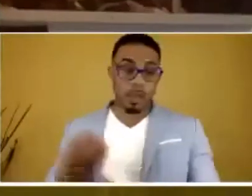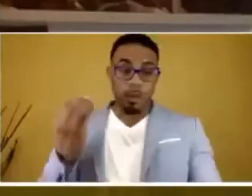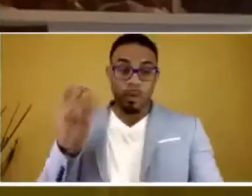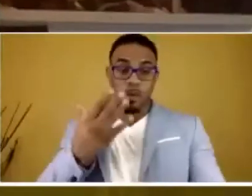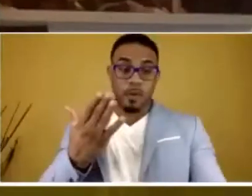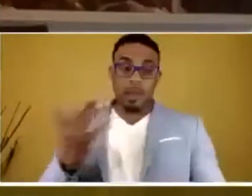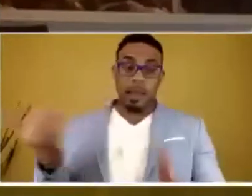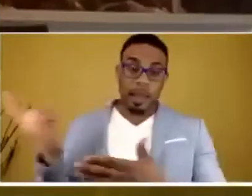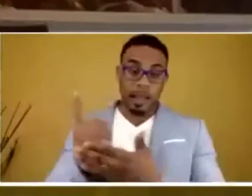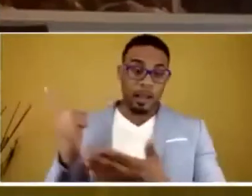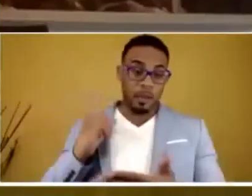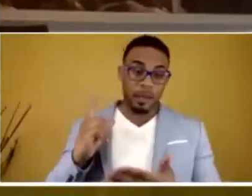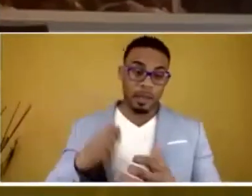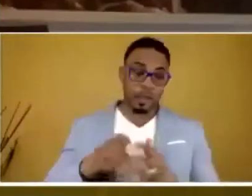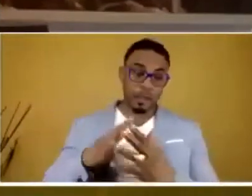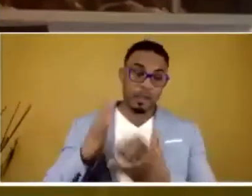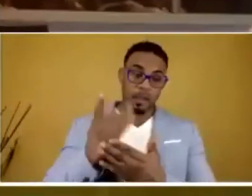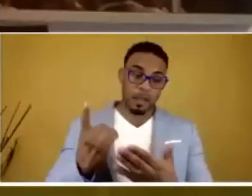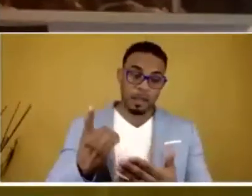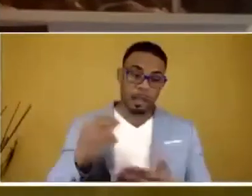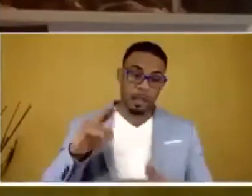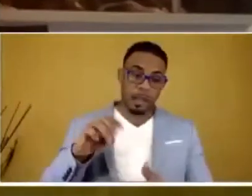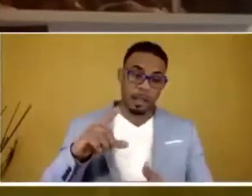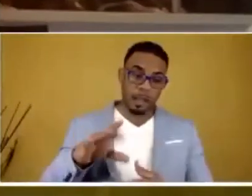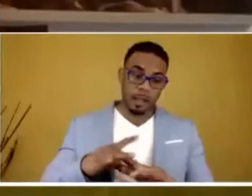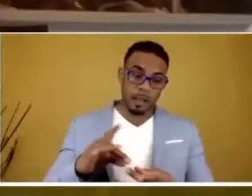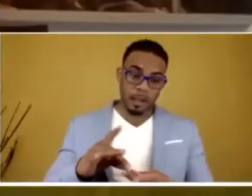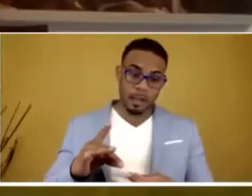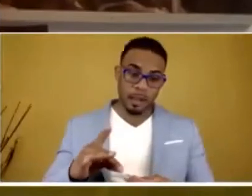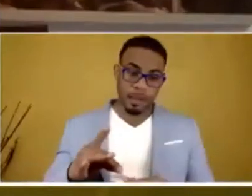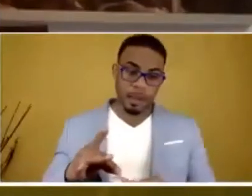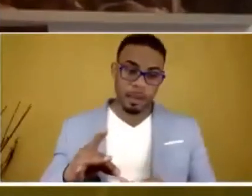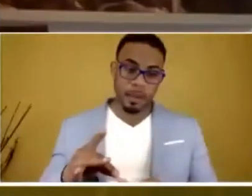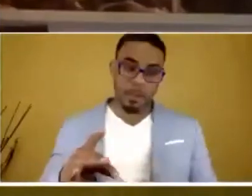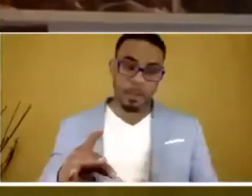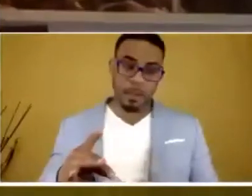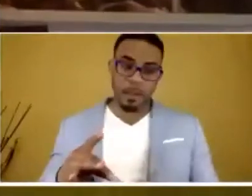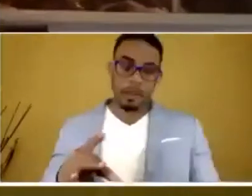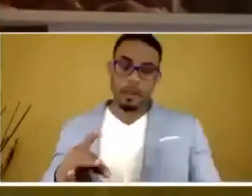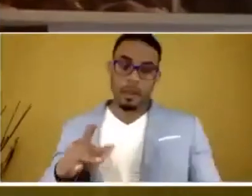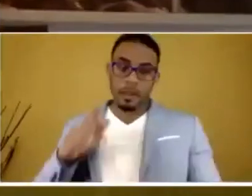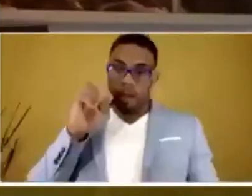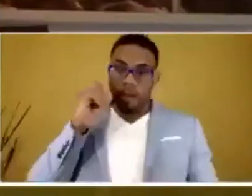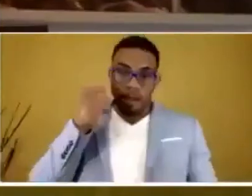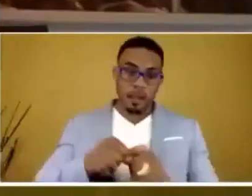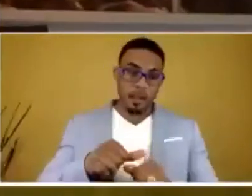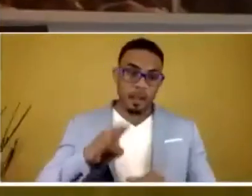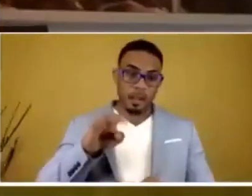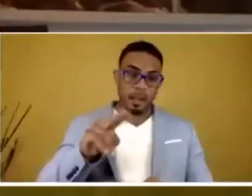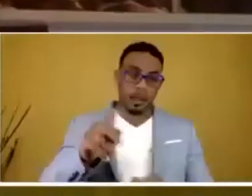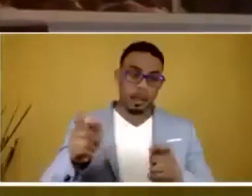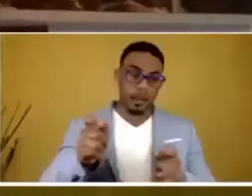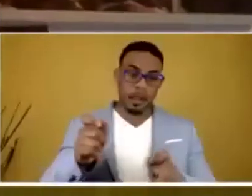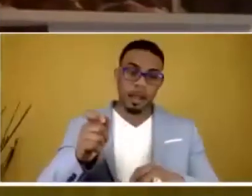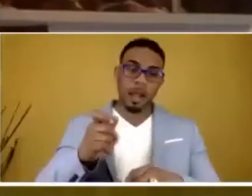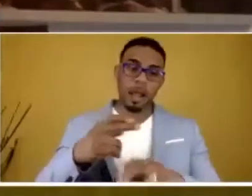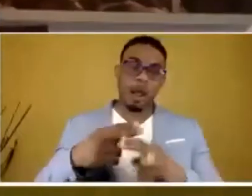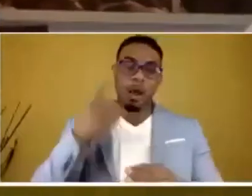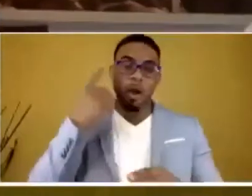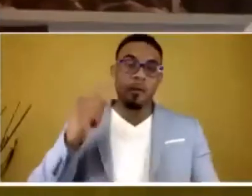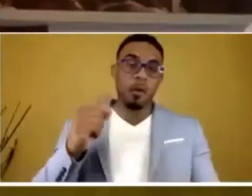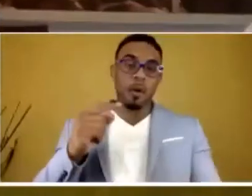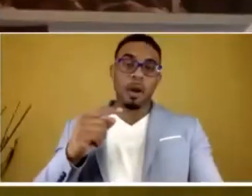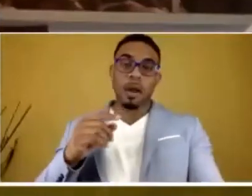this builds on something that Ashley was saying, remarkable last week to hear the Biden administration call for